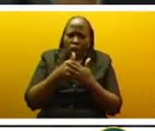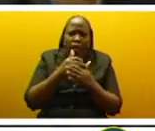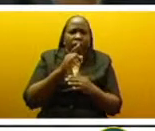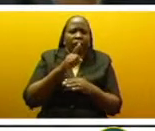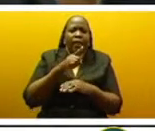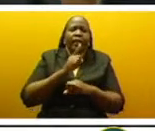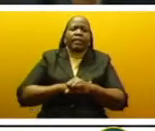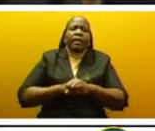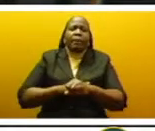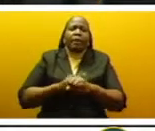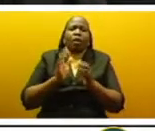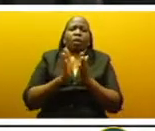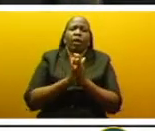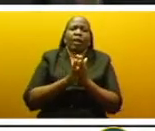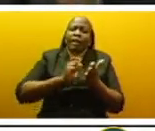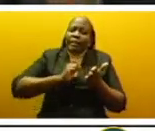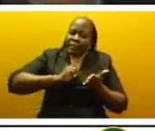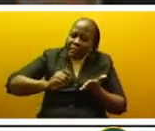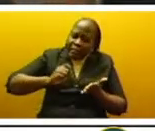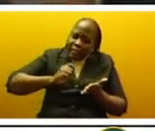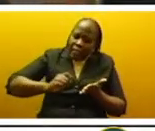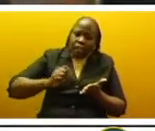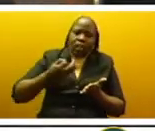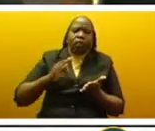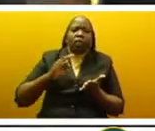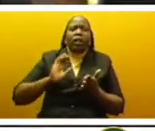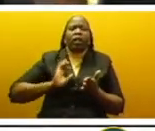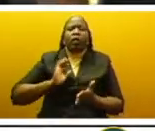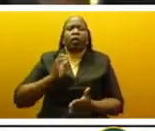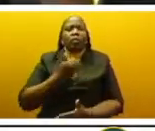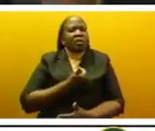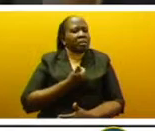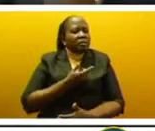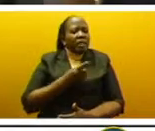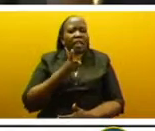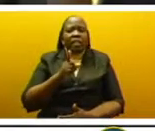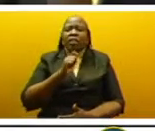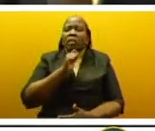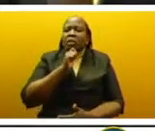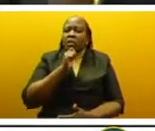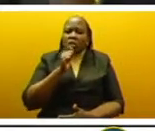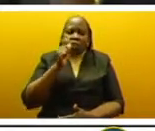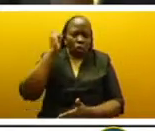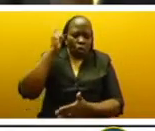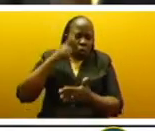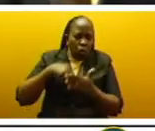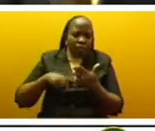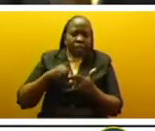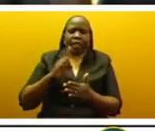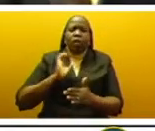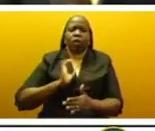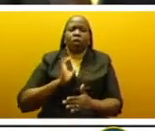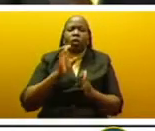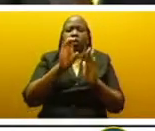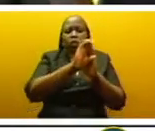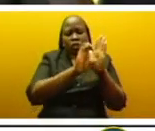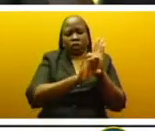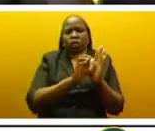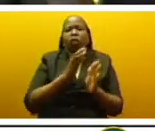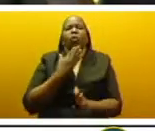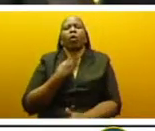with the secretary of the commission. This is not what the Constitution desired